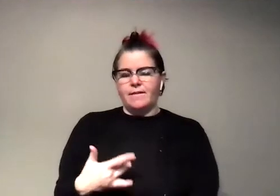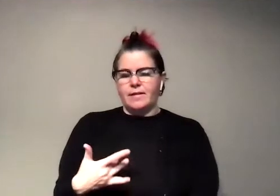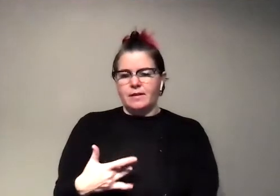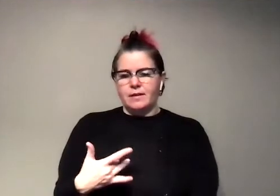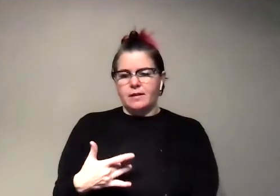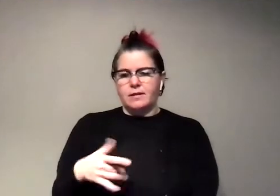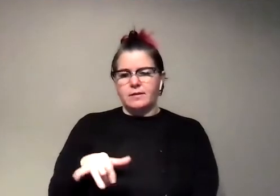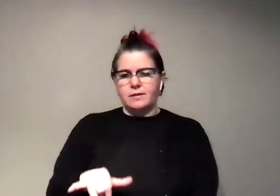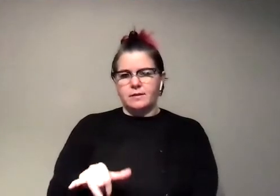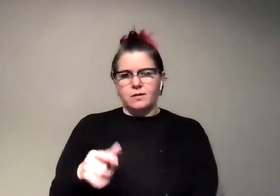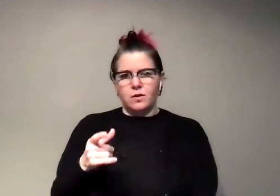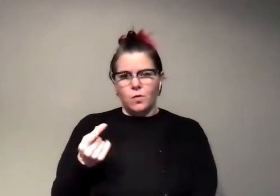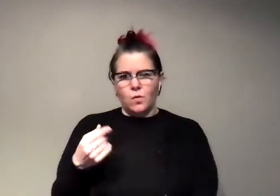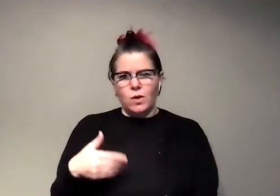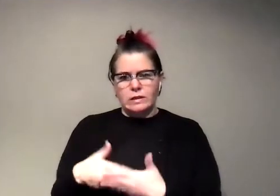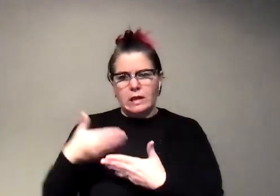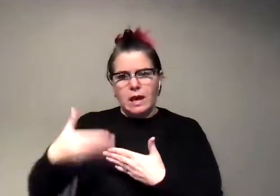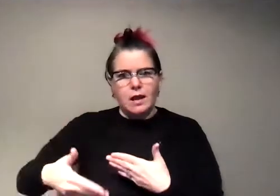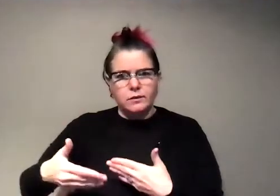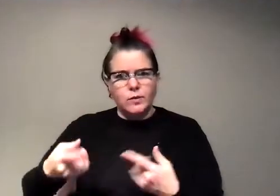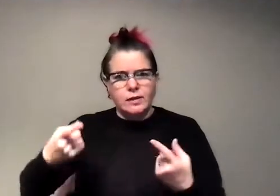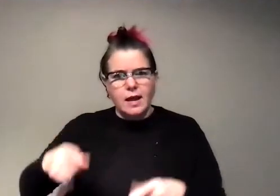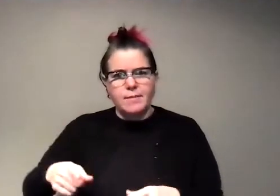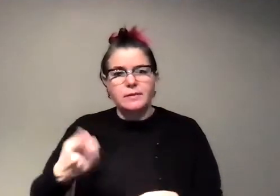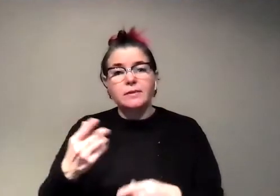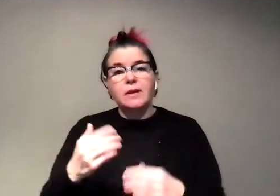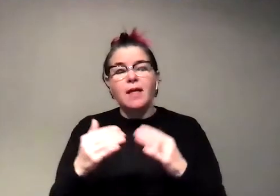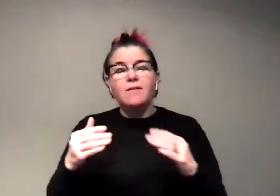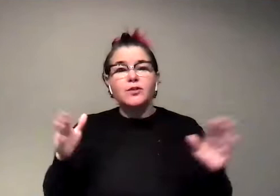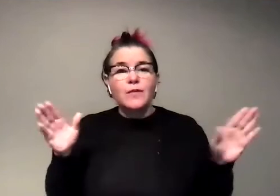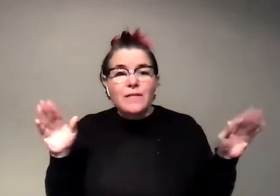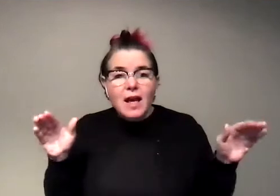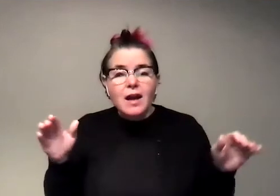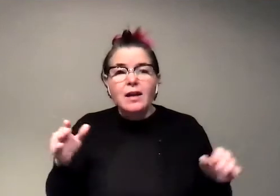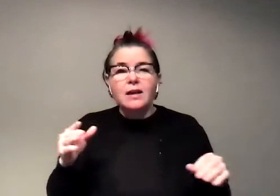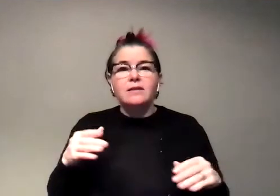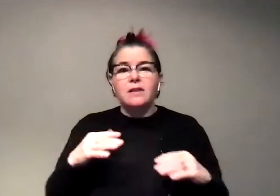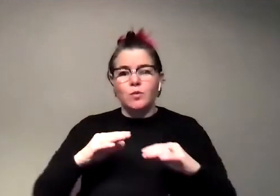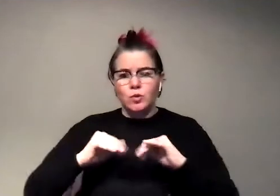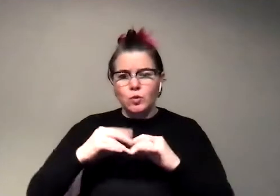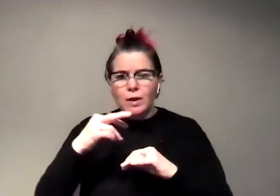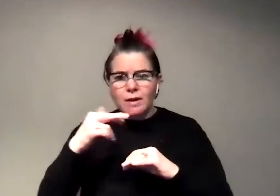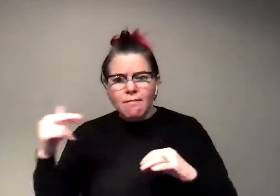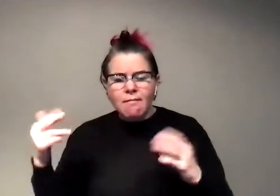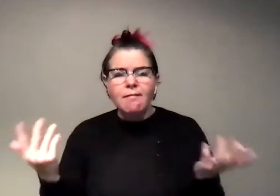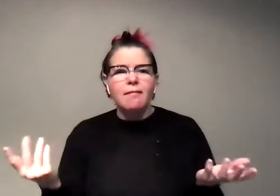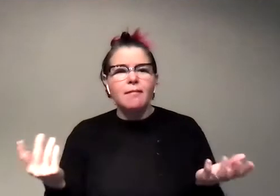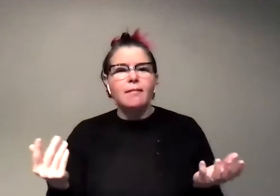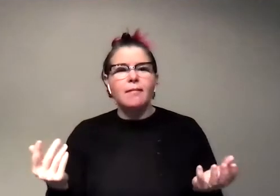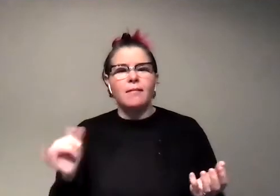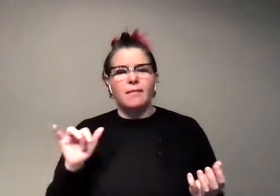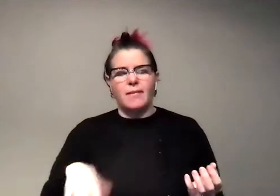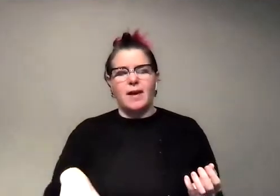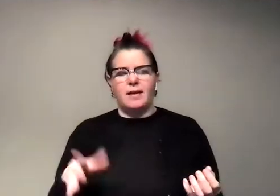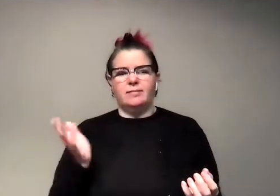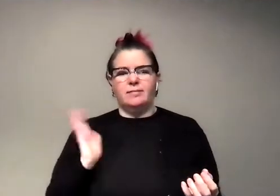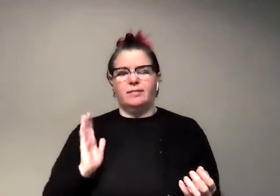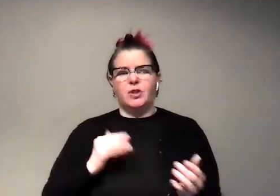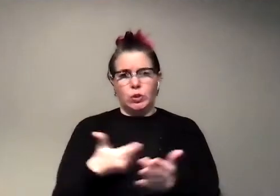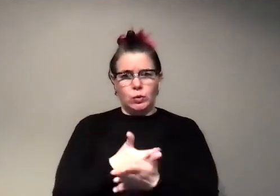know what's around the corner. Like there's some levels where you might fly, somewhere you might swim, and like this is like when this was like still new to